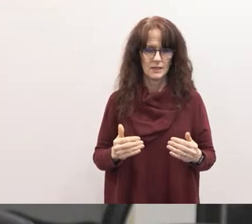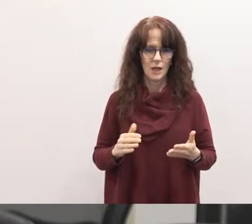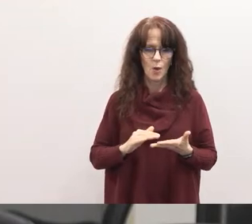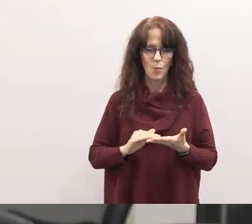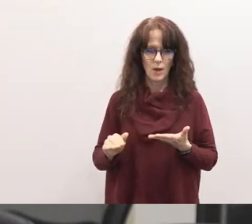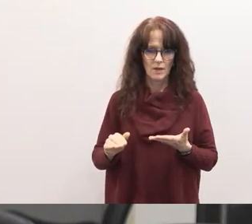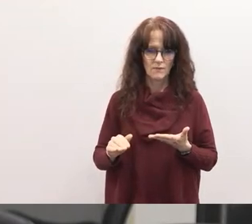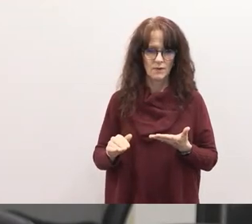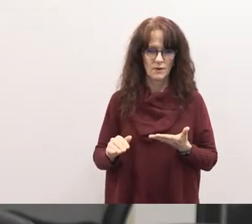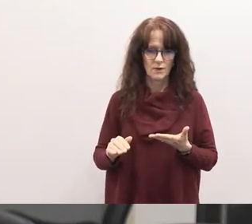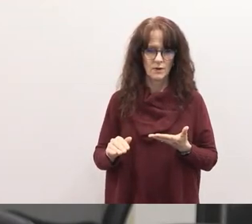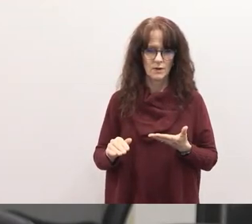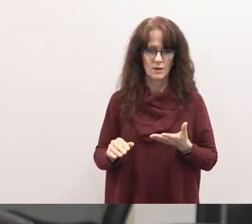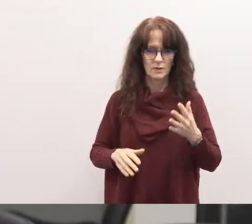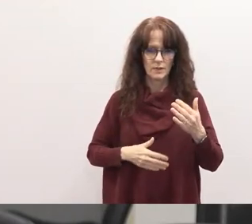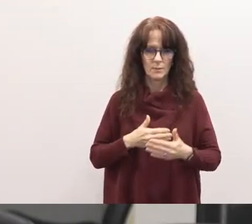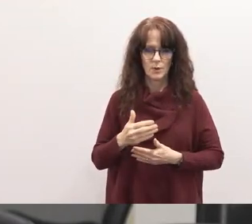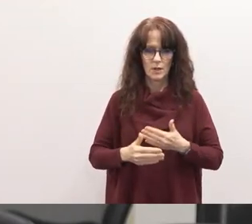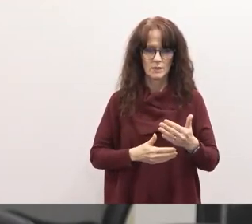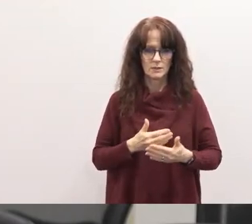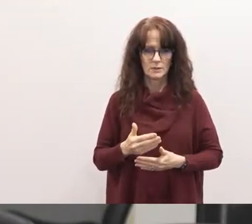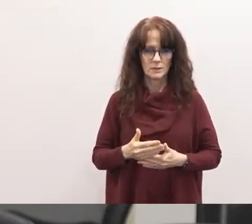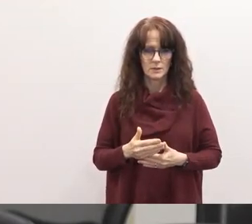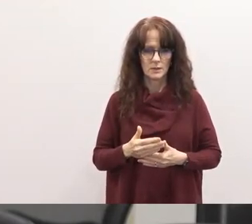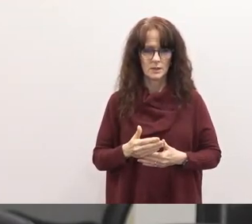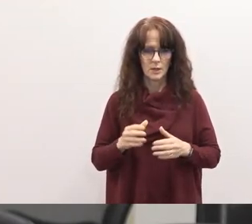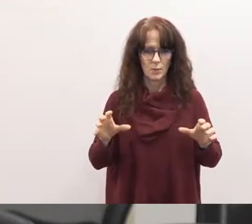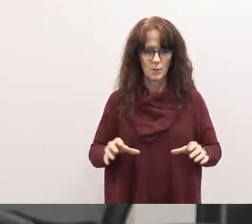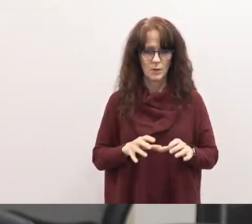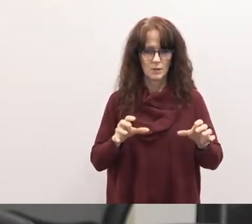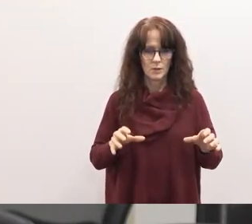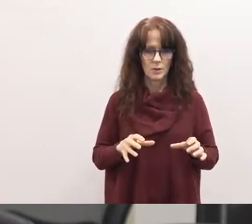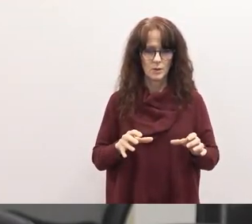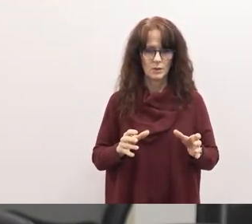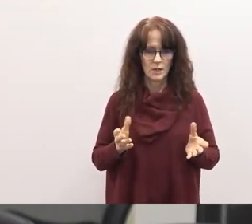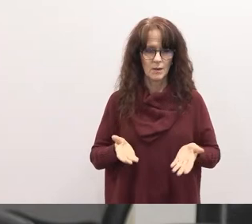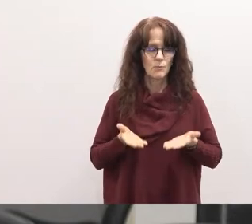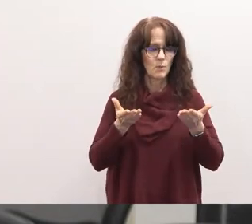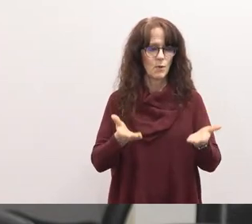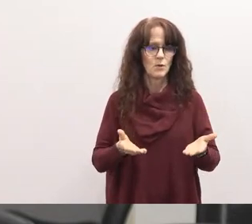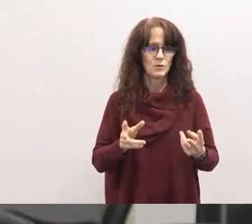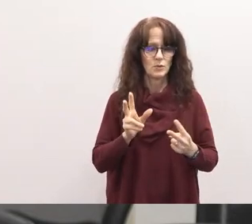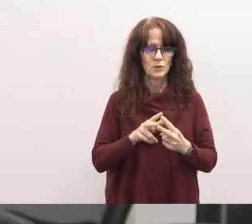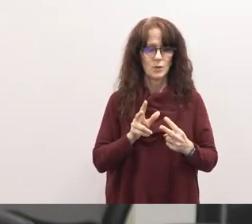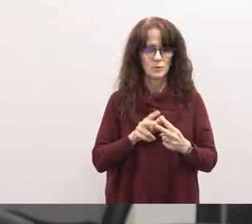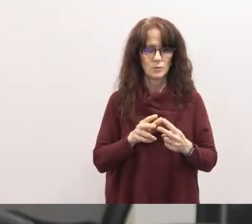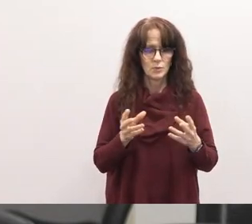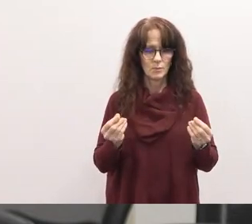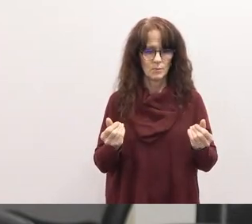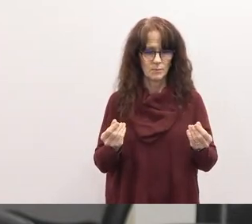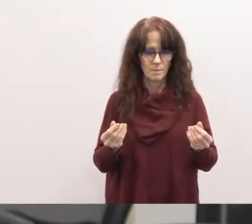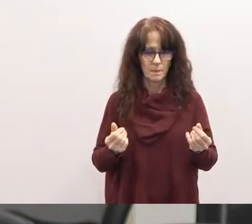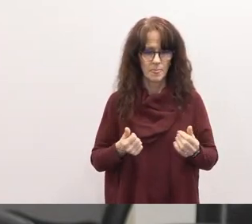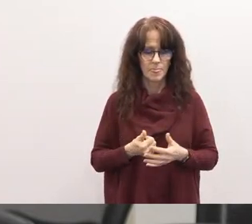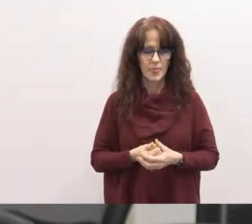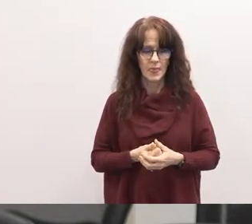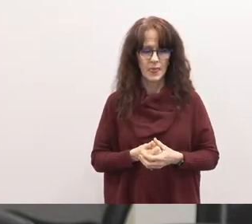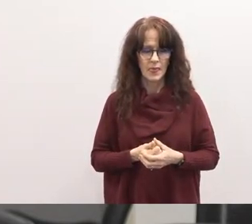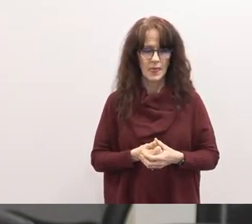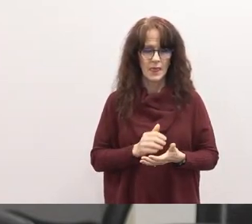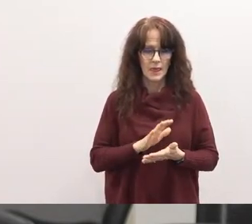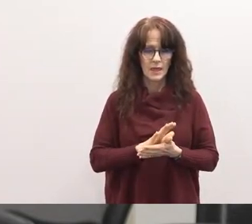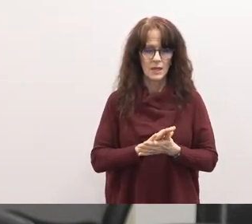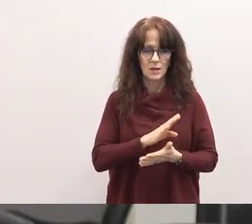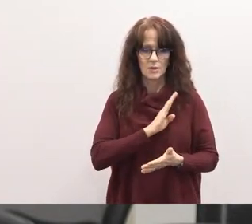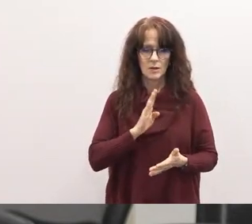with respect to the process we would undertake to score proposals for these two particular parcels. So kudos to the